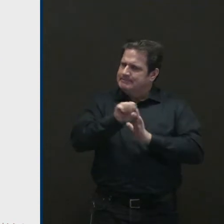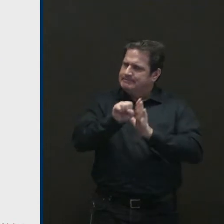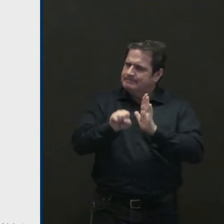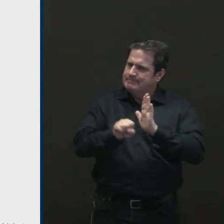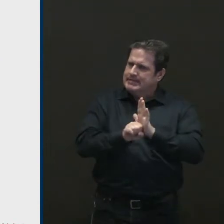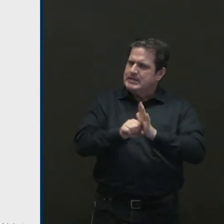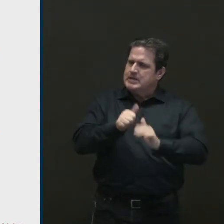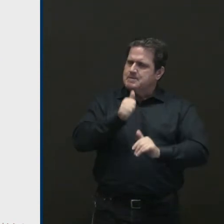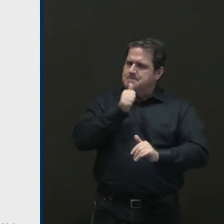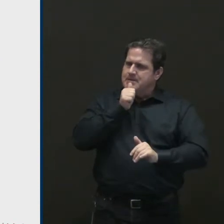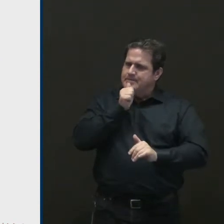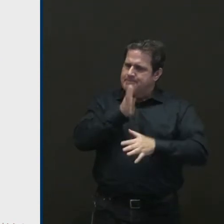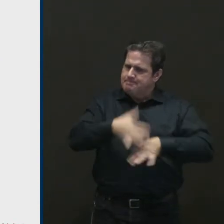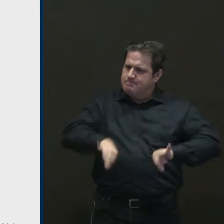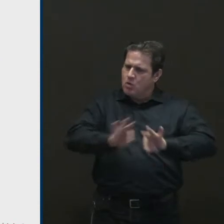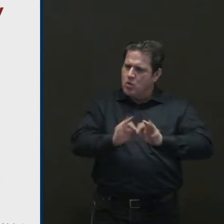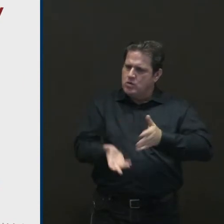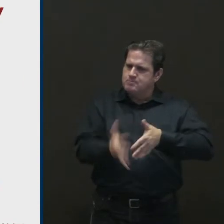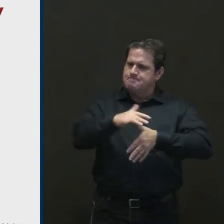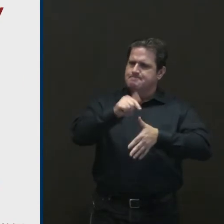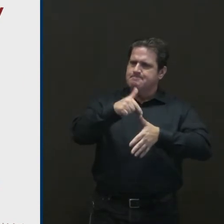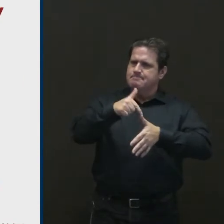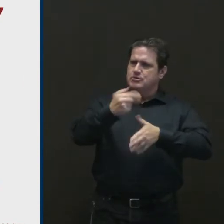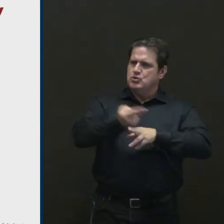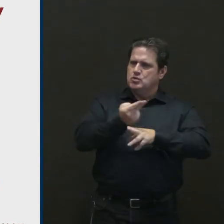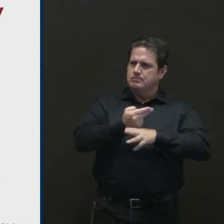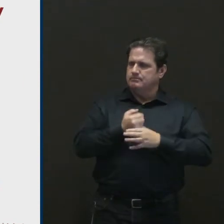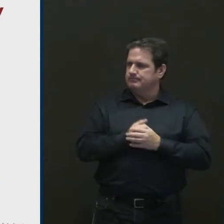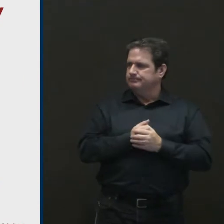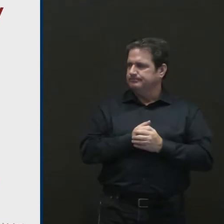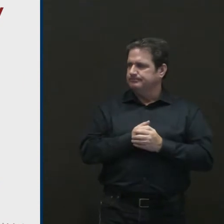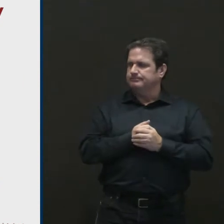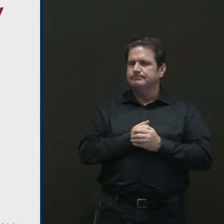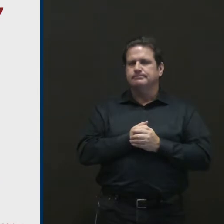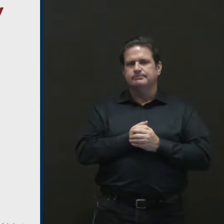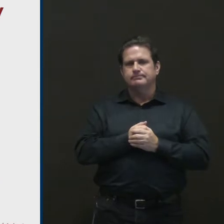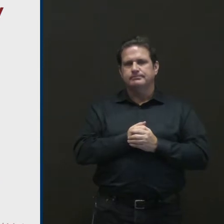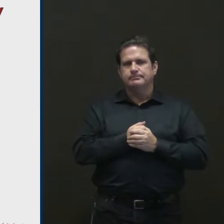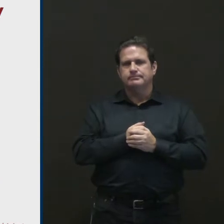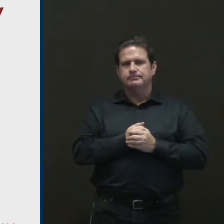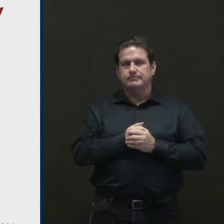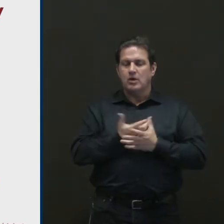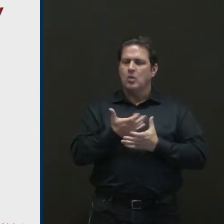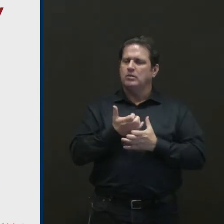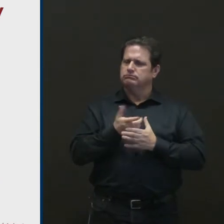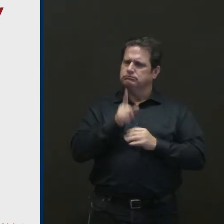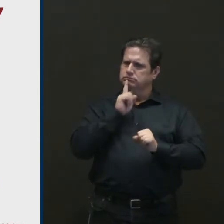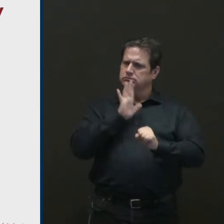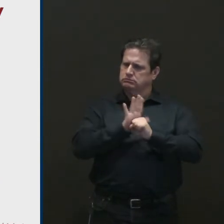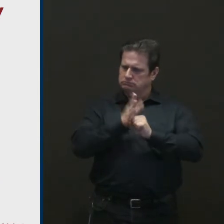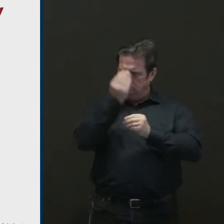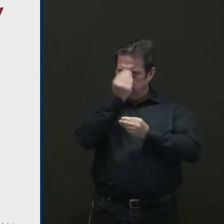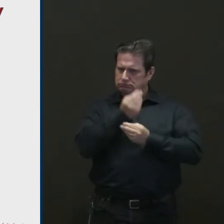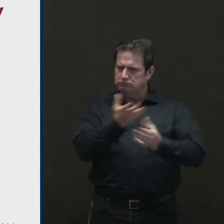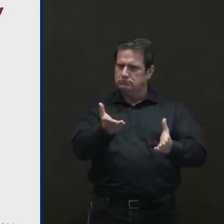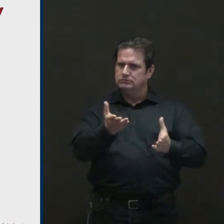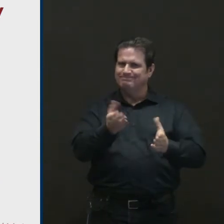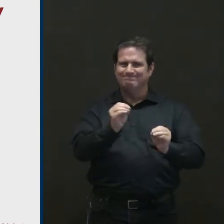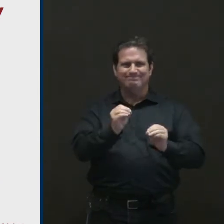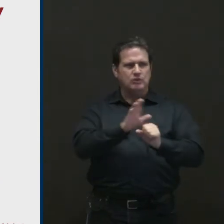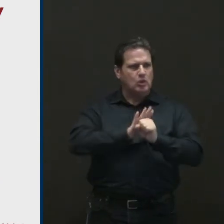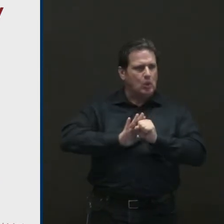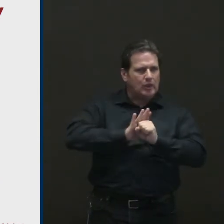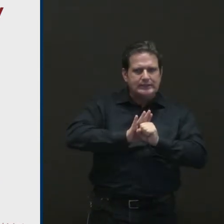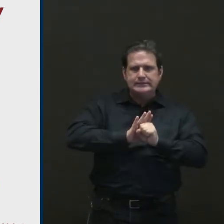the privacy of people who would be using the app. Excellent, thank you. And so I want to assure everyone today that no